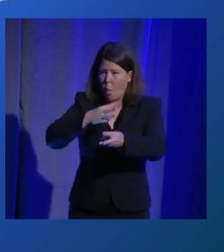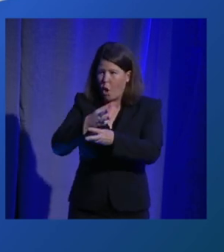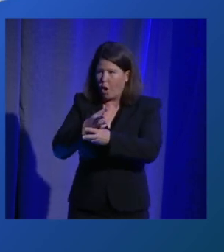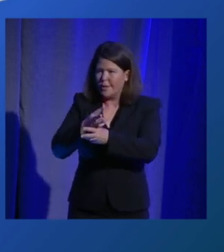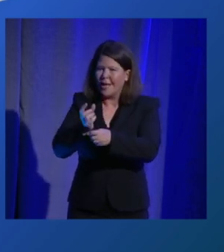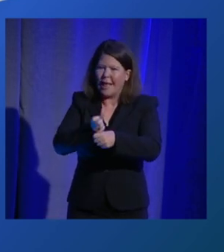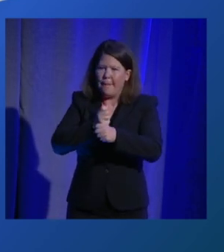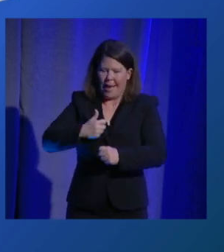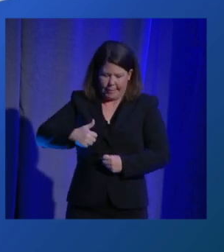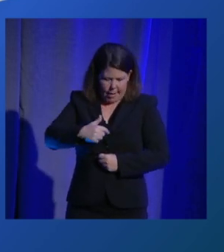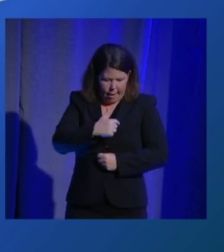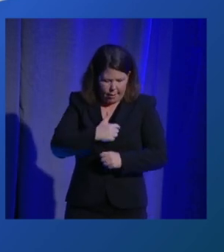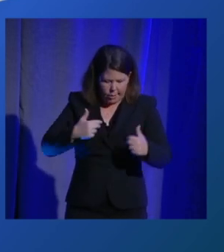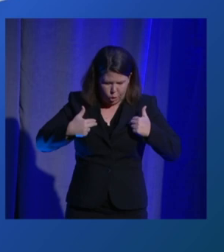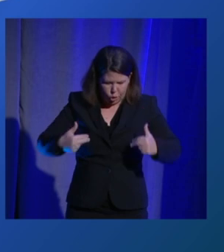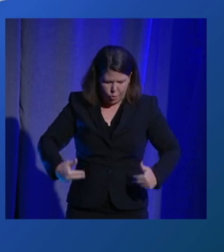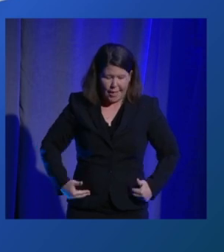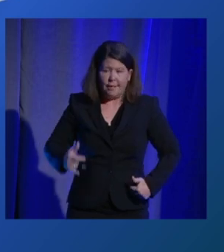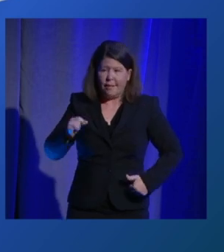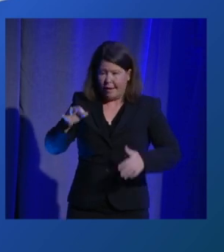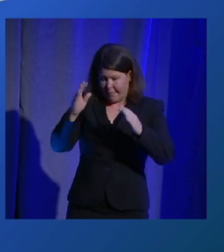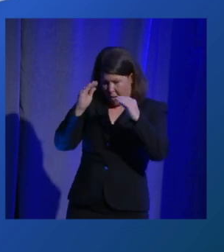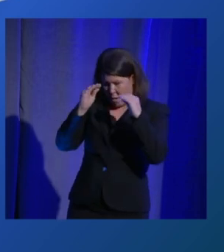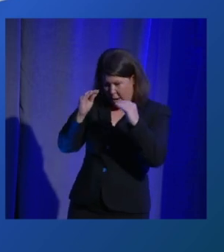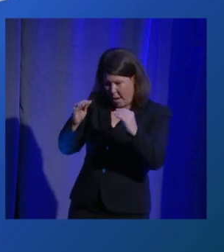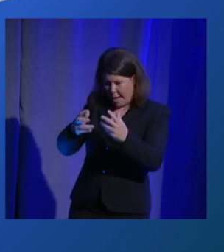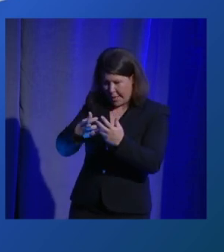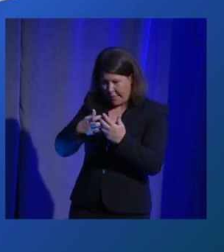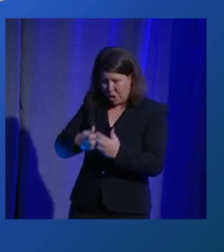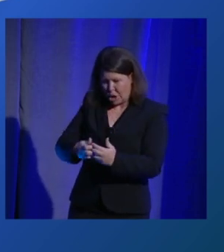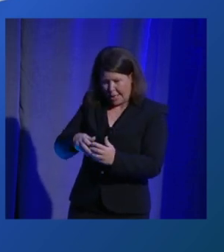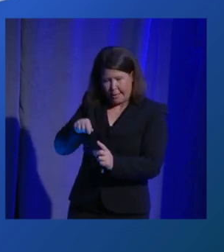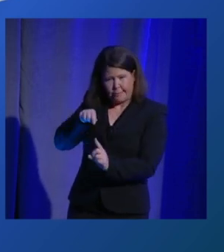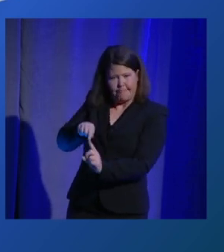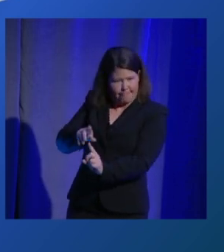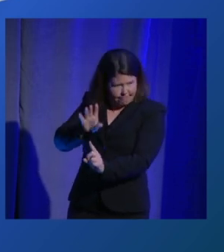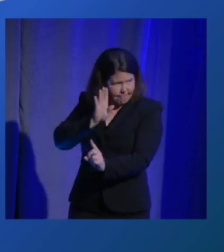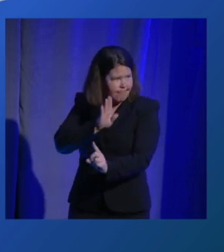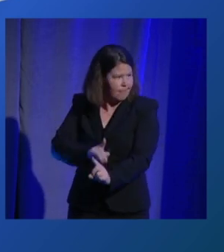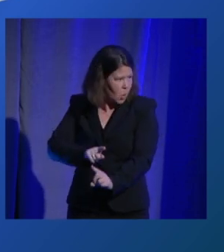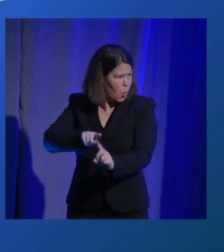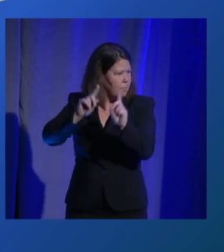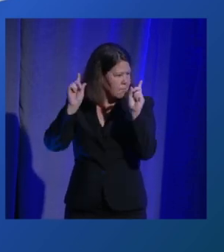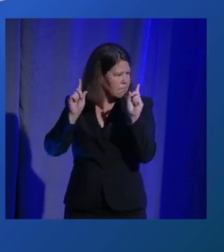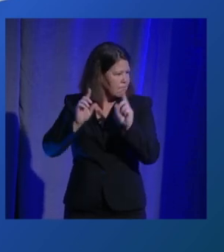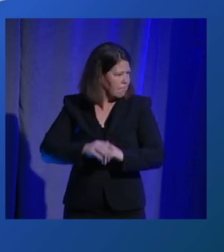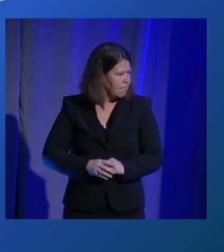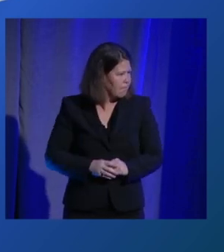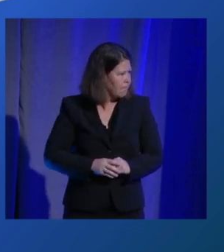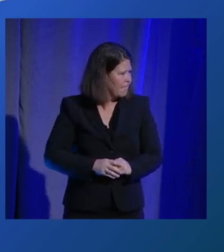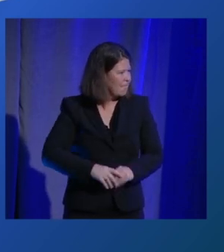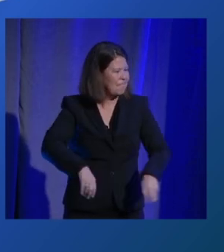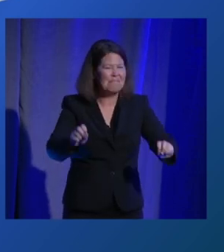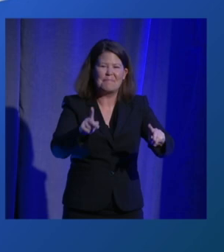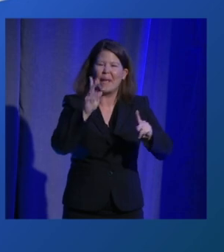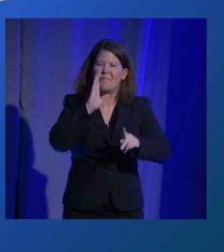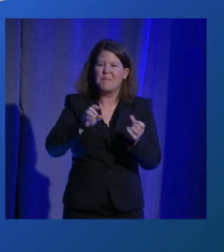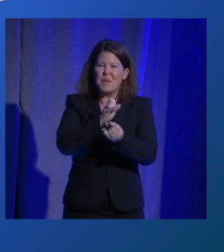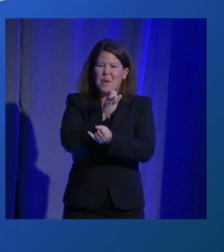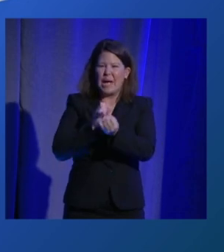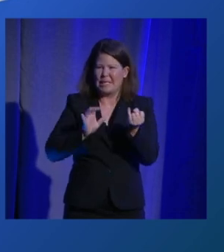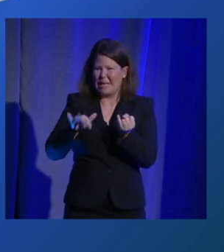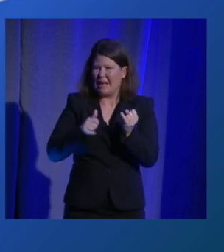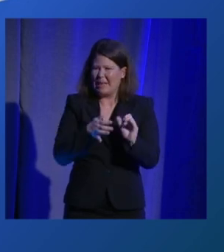machine gives us Superior capability well end it on that note on that high note thank you so much Gilman